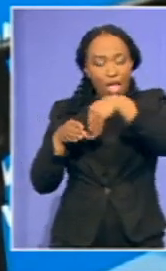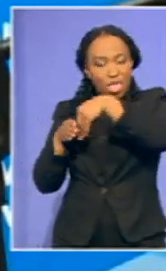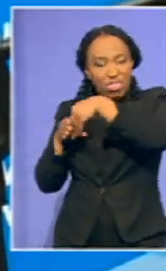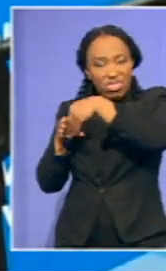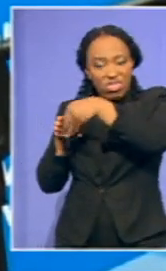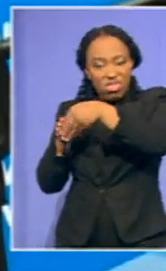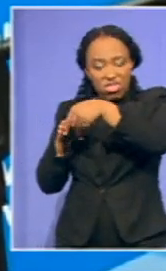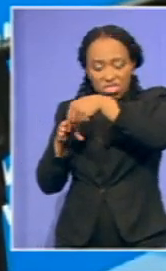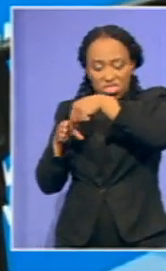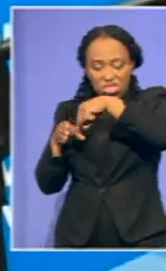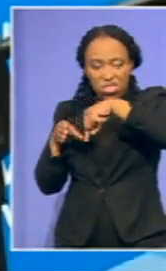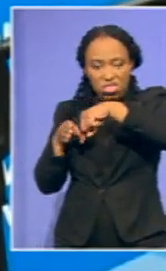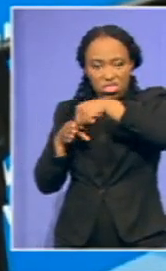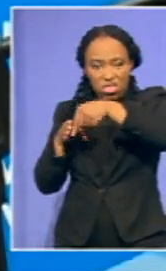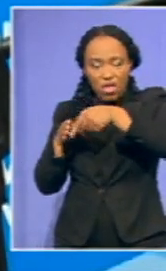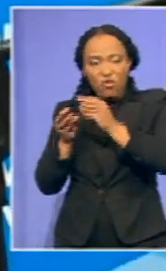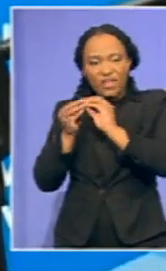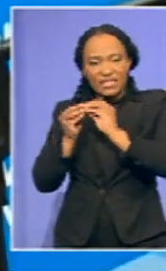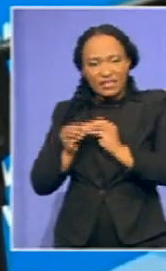that inner lining has been